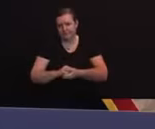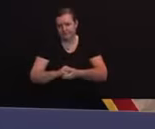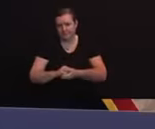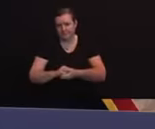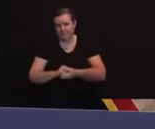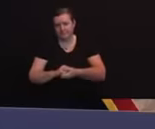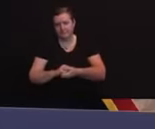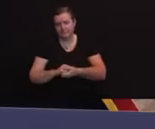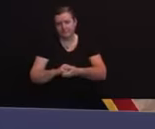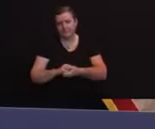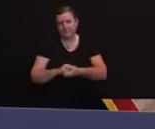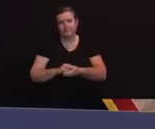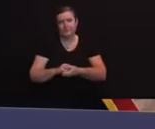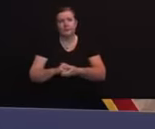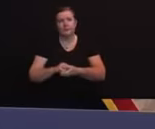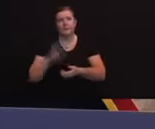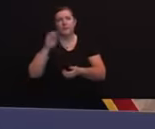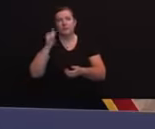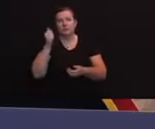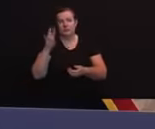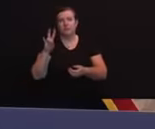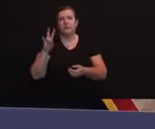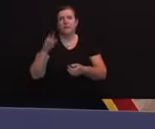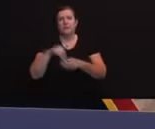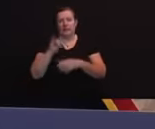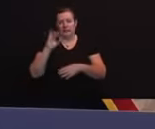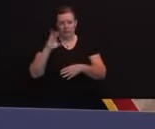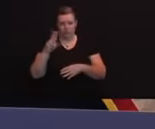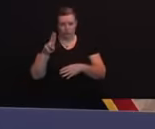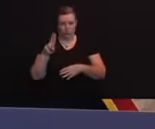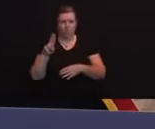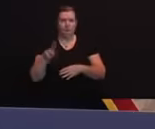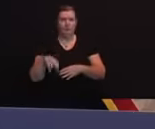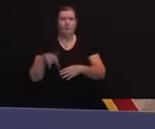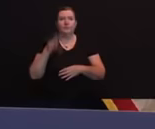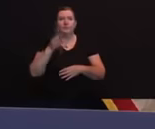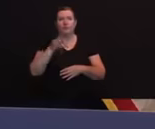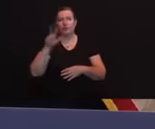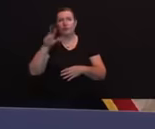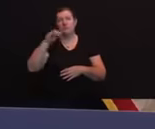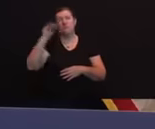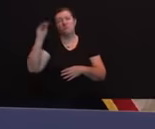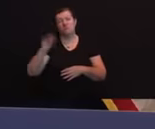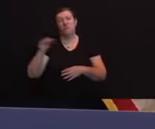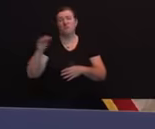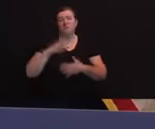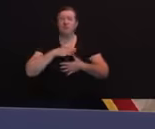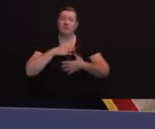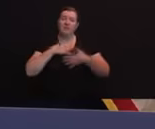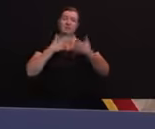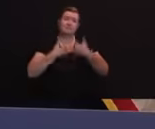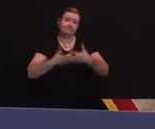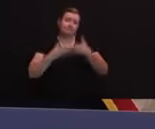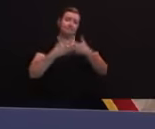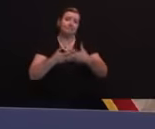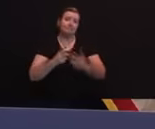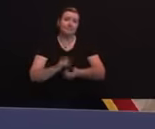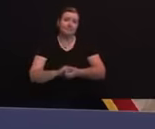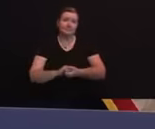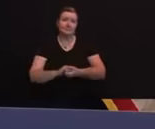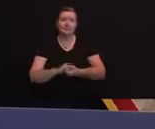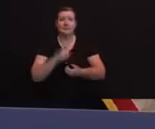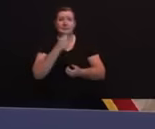individuals in critical care, with 33% of them on ventilators. On Saturday and Sunday, we reported